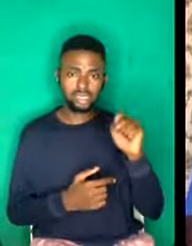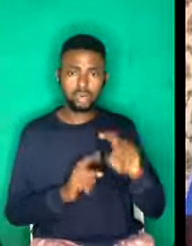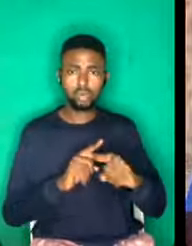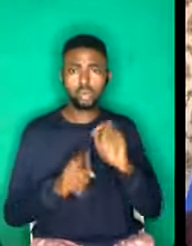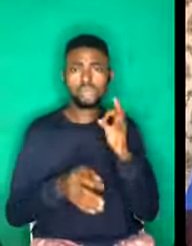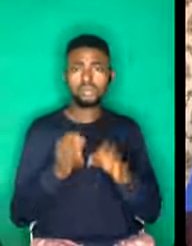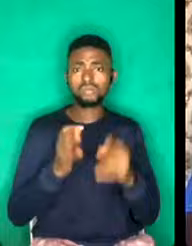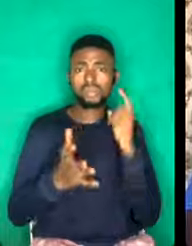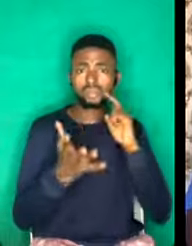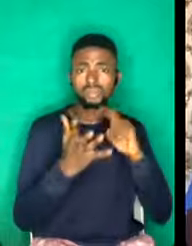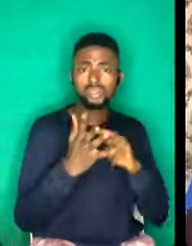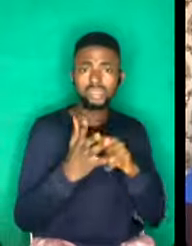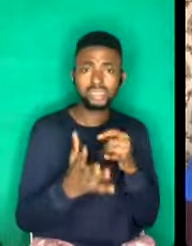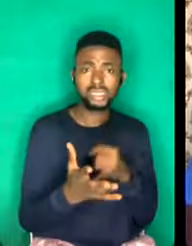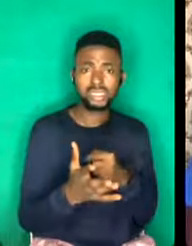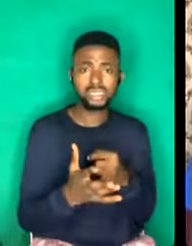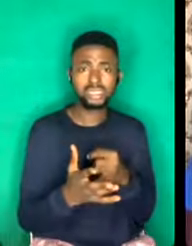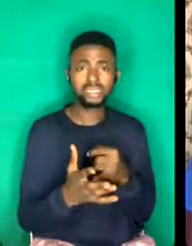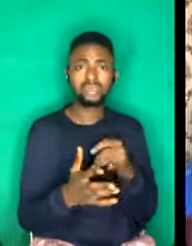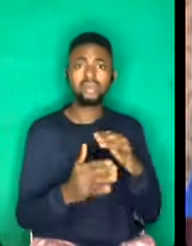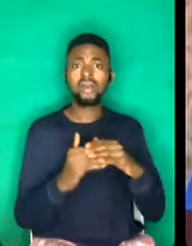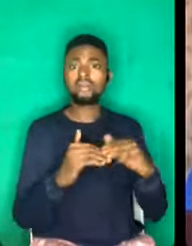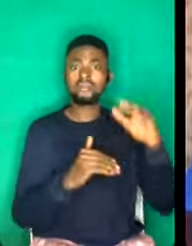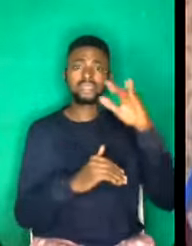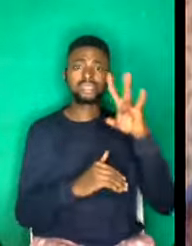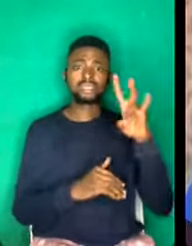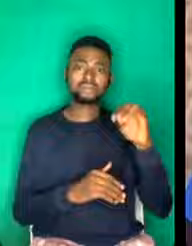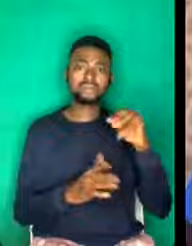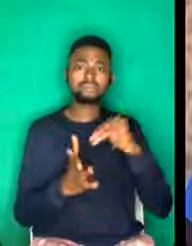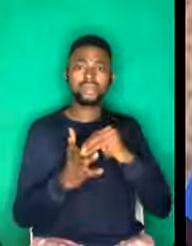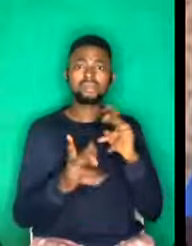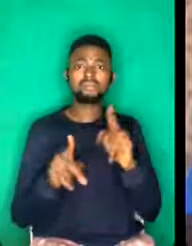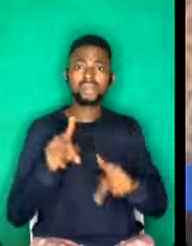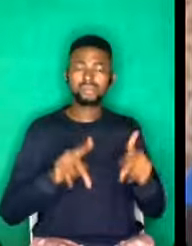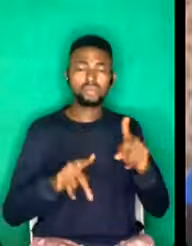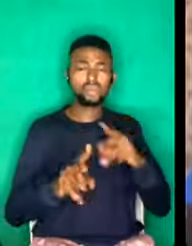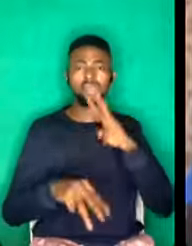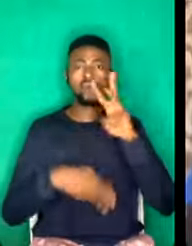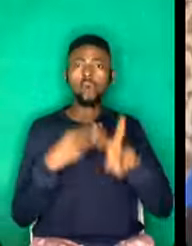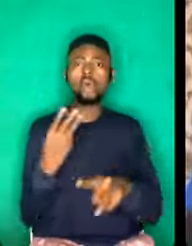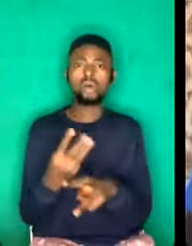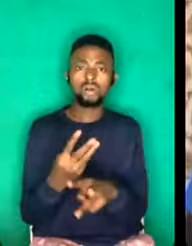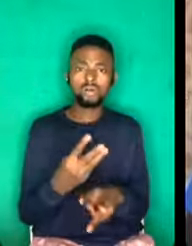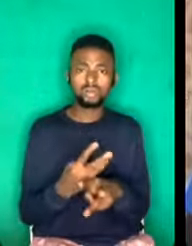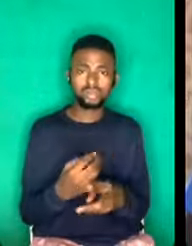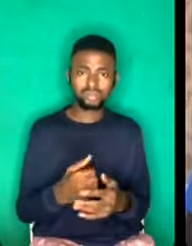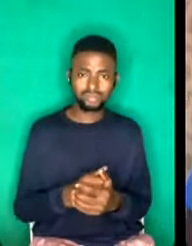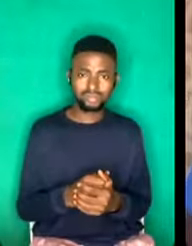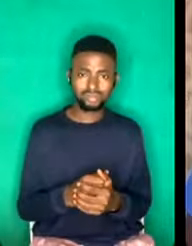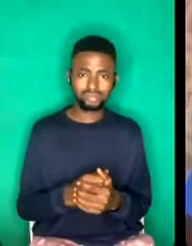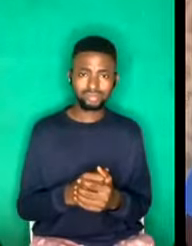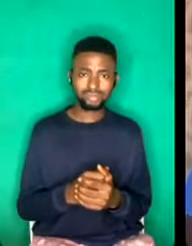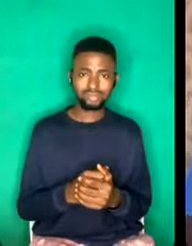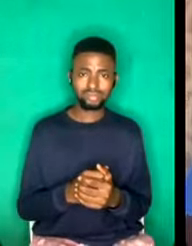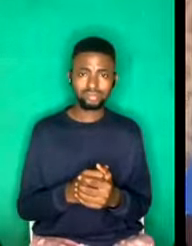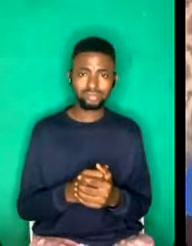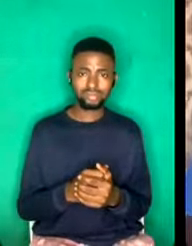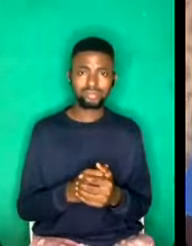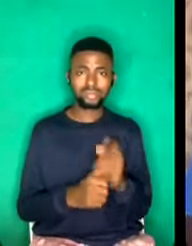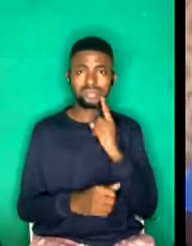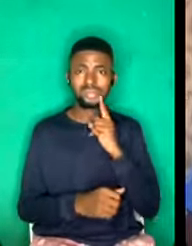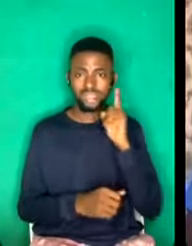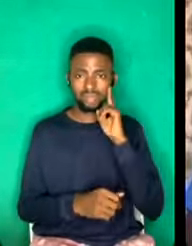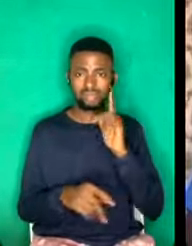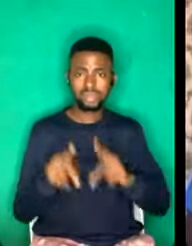cognizance 70 over 70 million people worldwide is deaf. Now let's